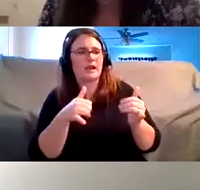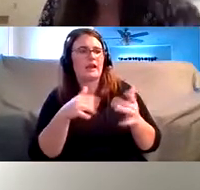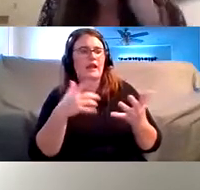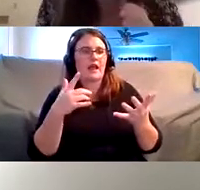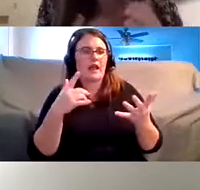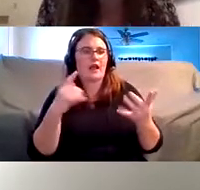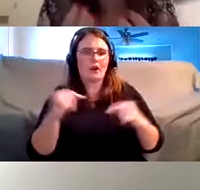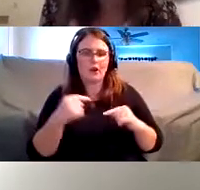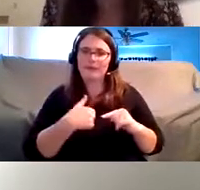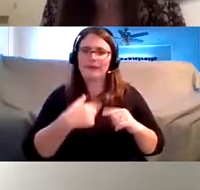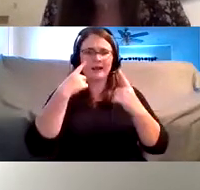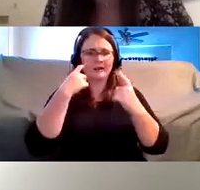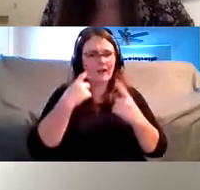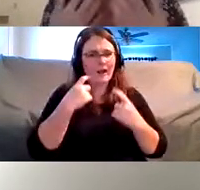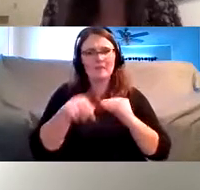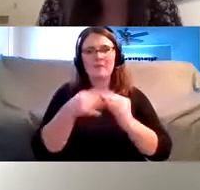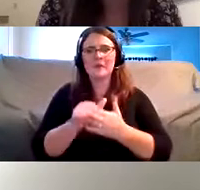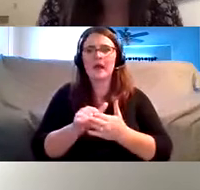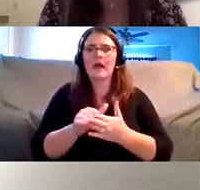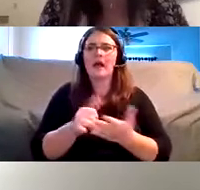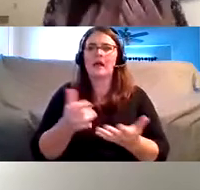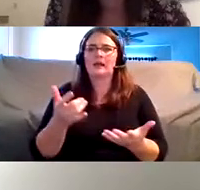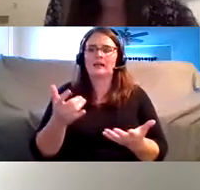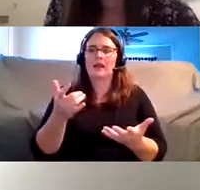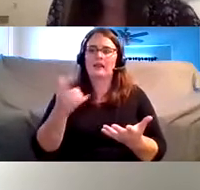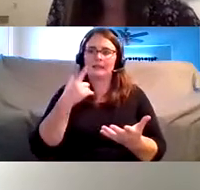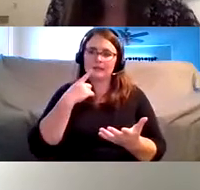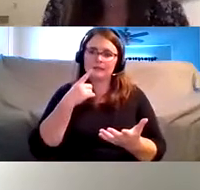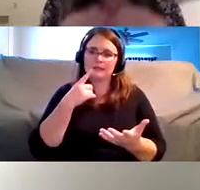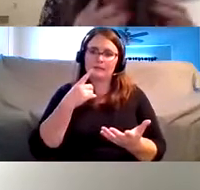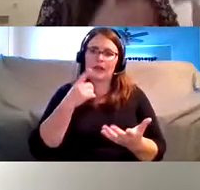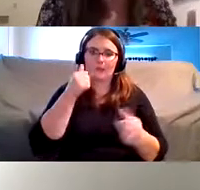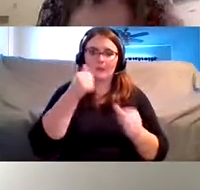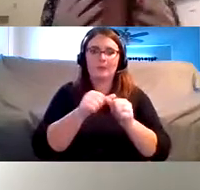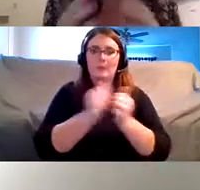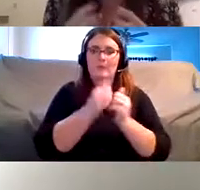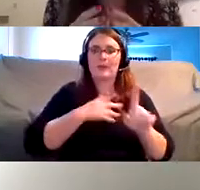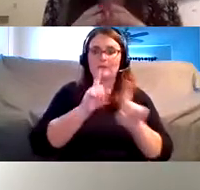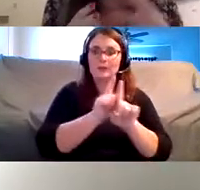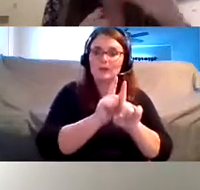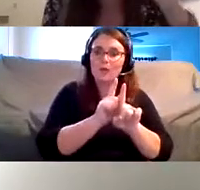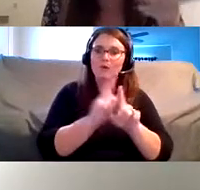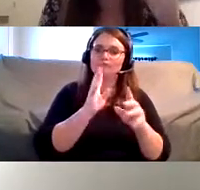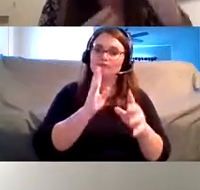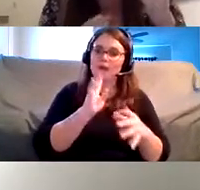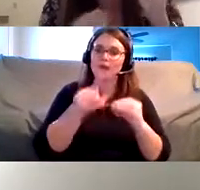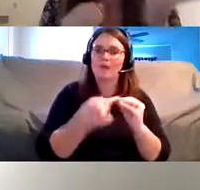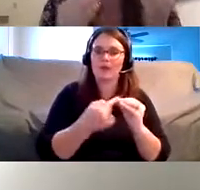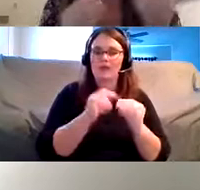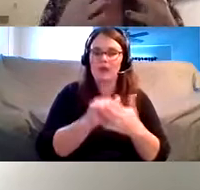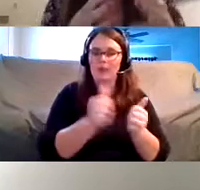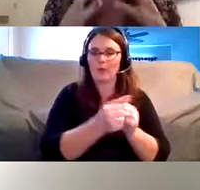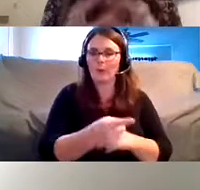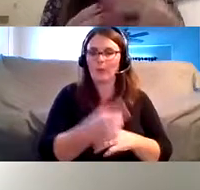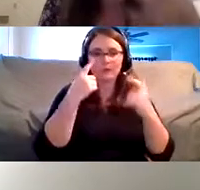remember talking to my mentor about it and crying with her, and she was very understandable, but at the same time, she could not picture okay, tell